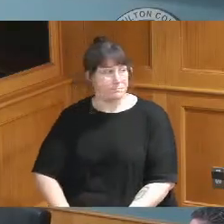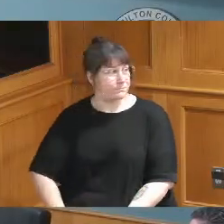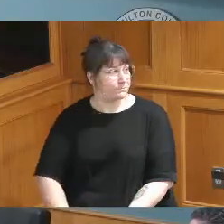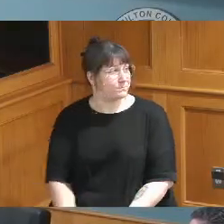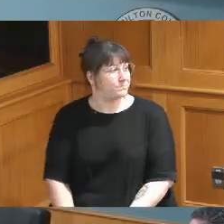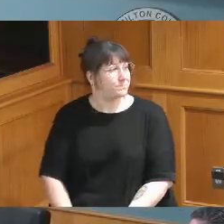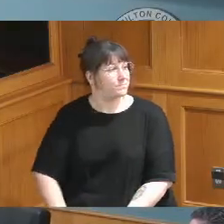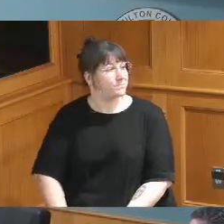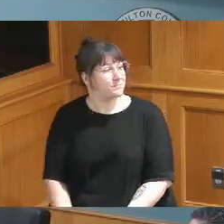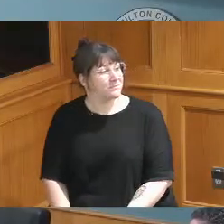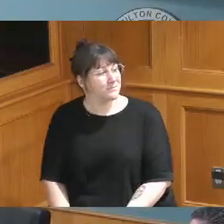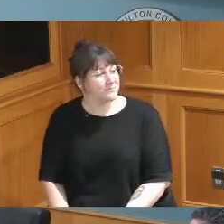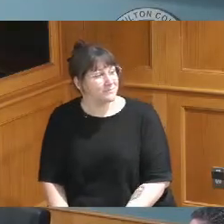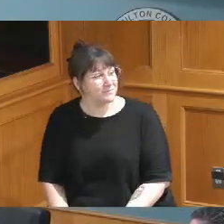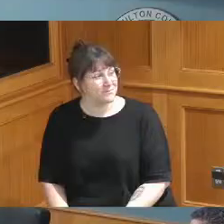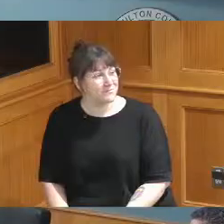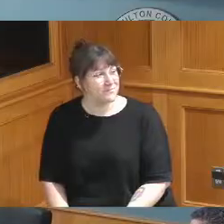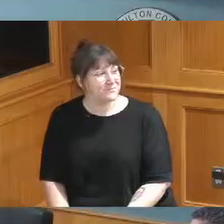Thank you.